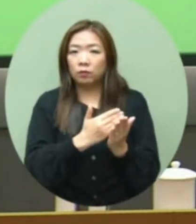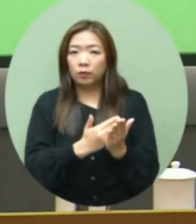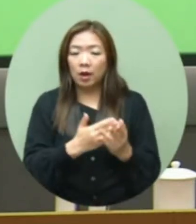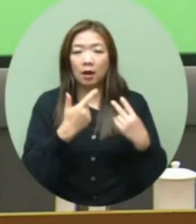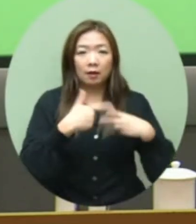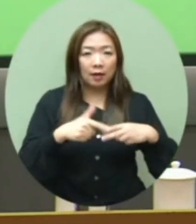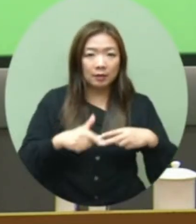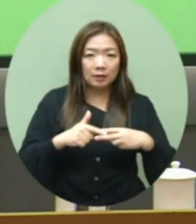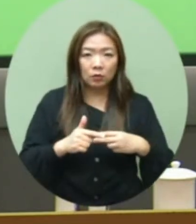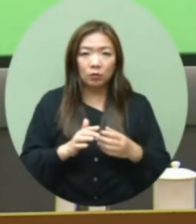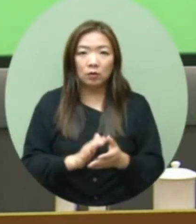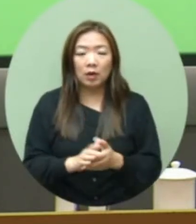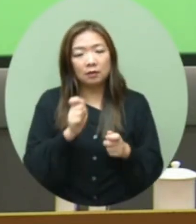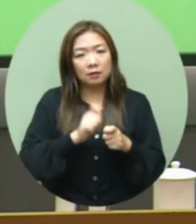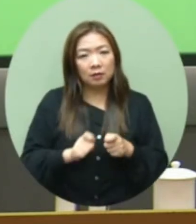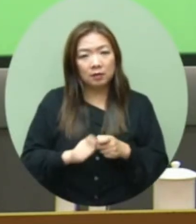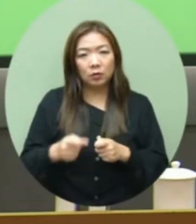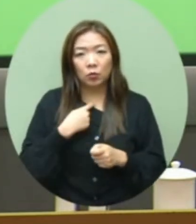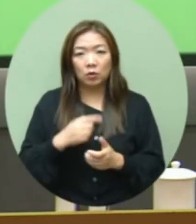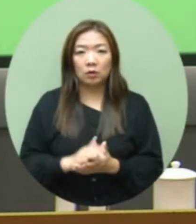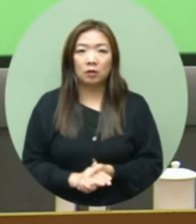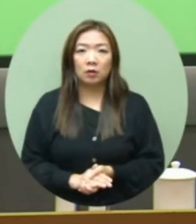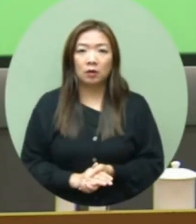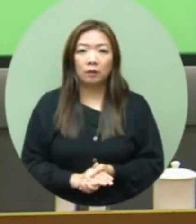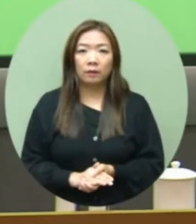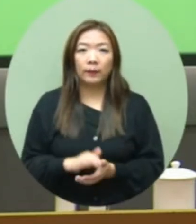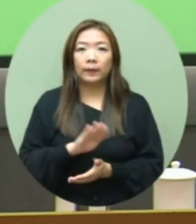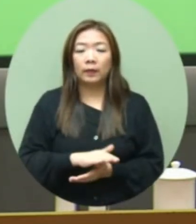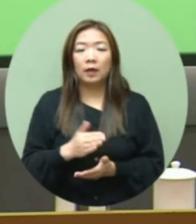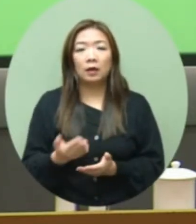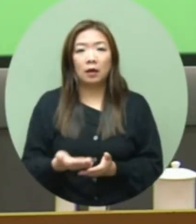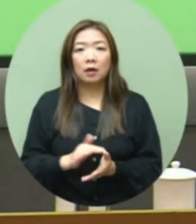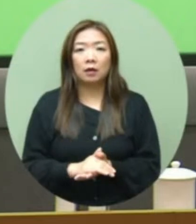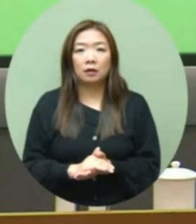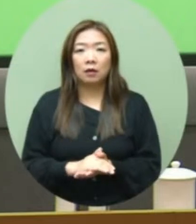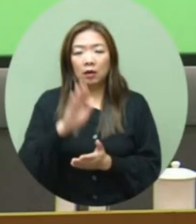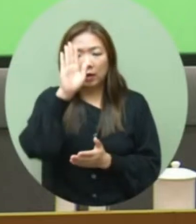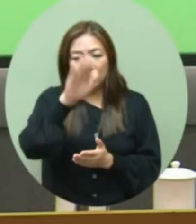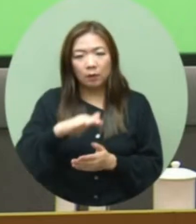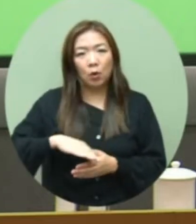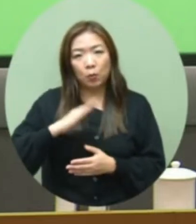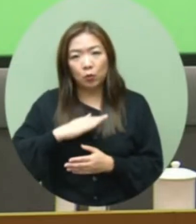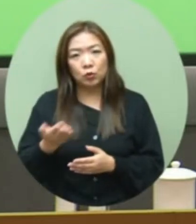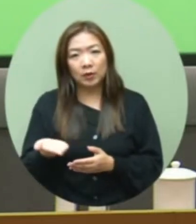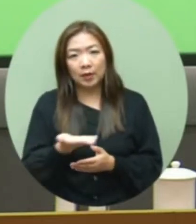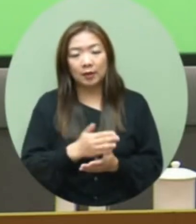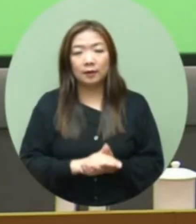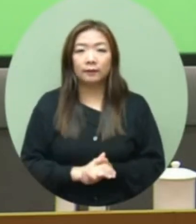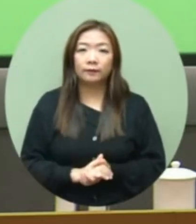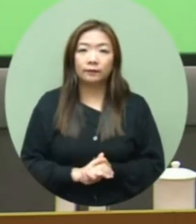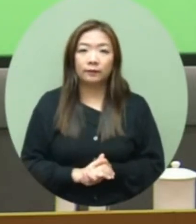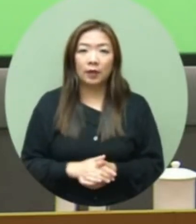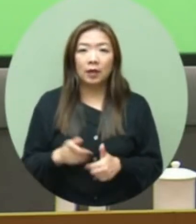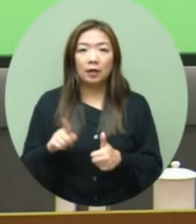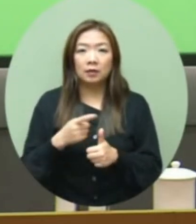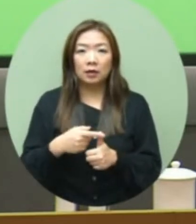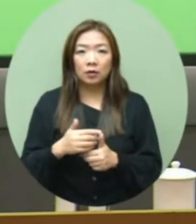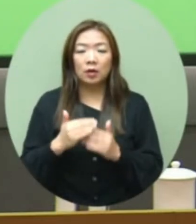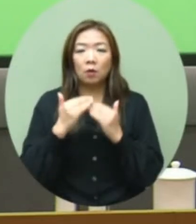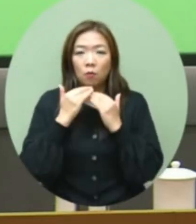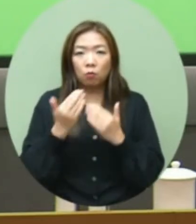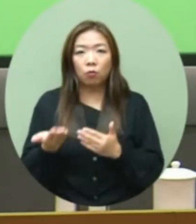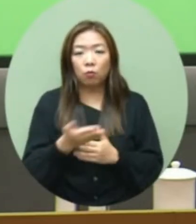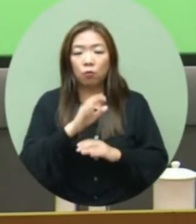press conference by secretaries of departments. They will give you details of the areas under their